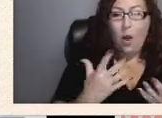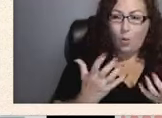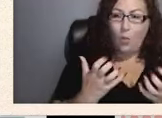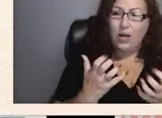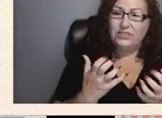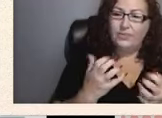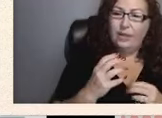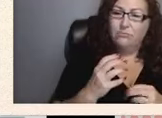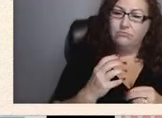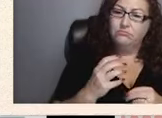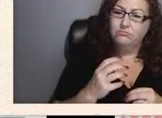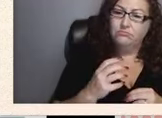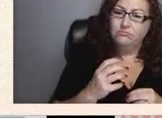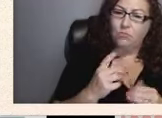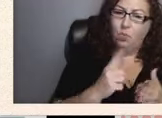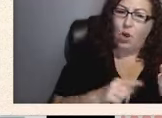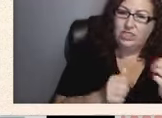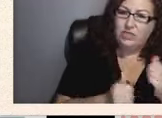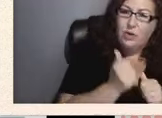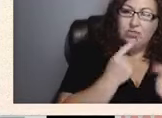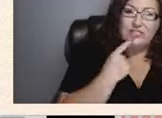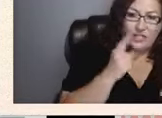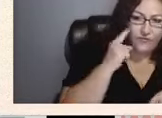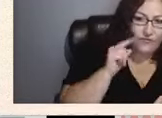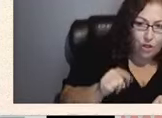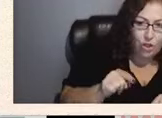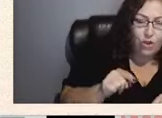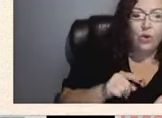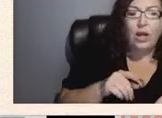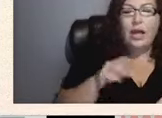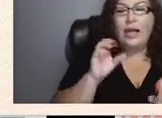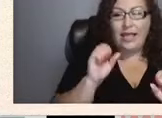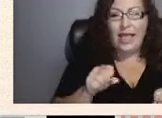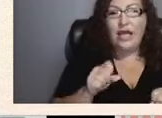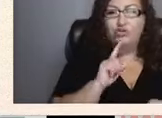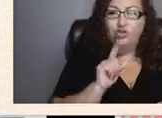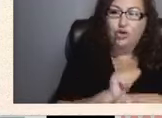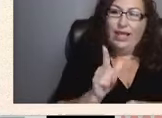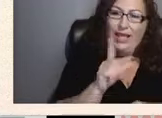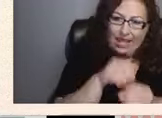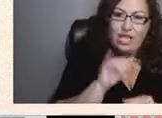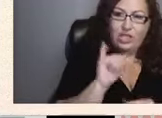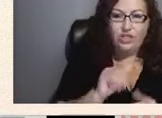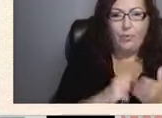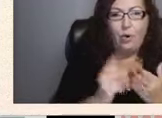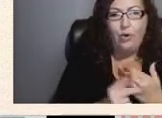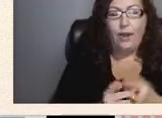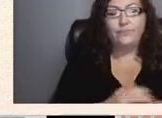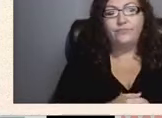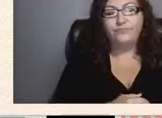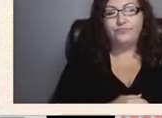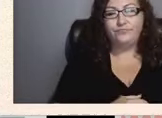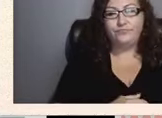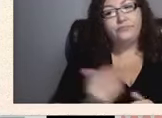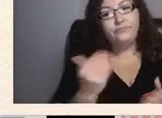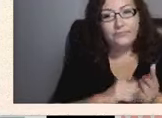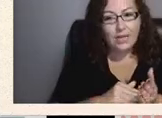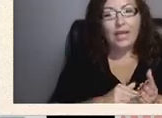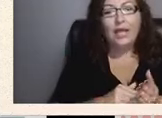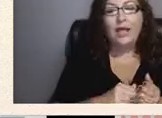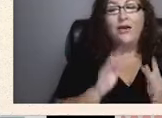around what's most accessible to you so that you guys can truly engage in the program. Again, virtual attendance